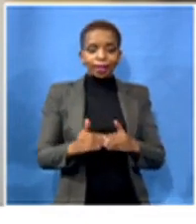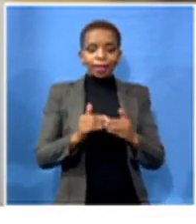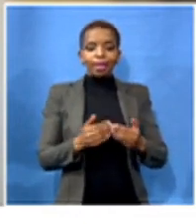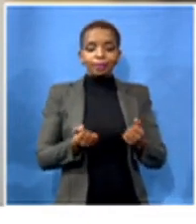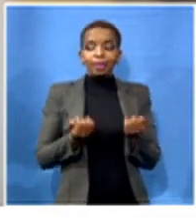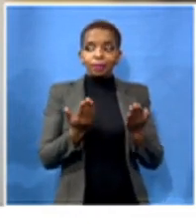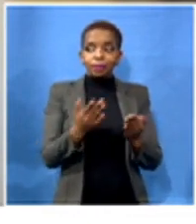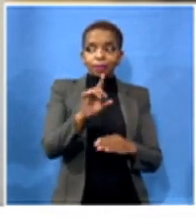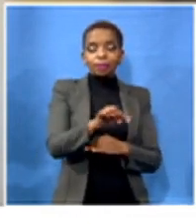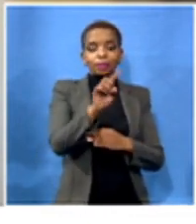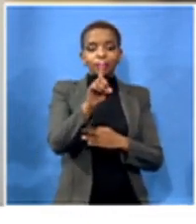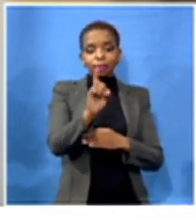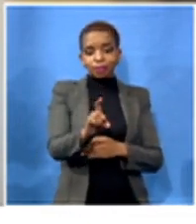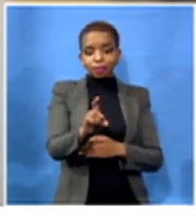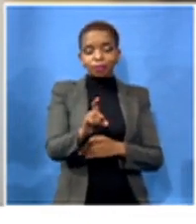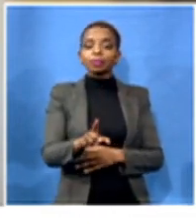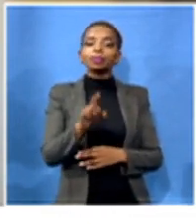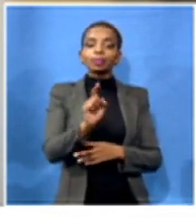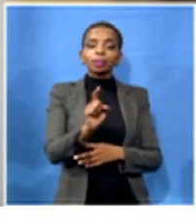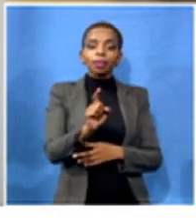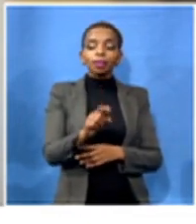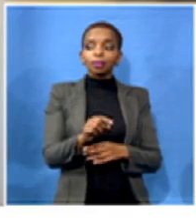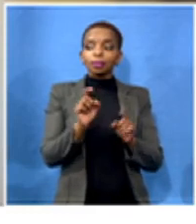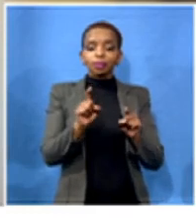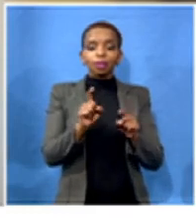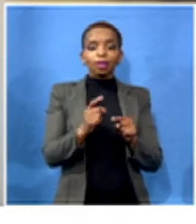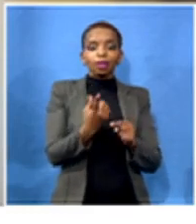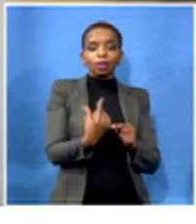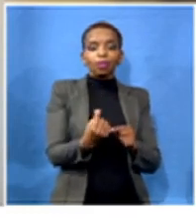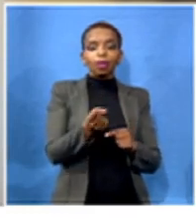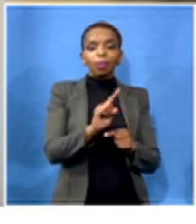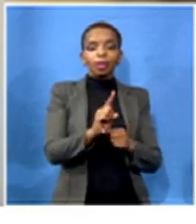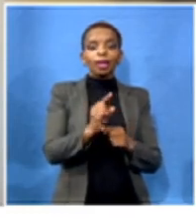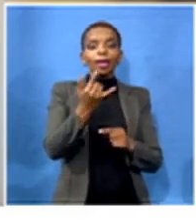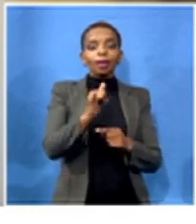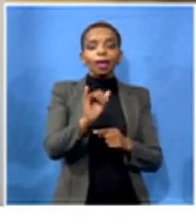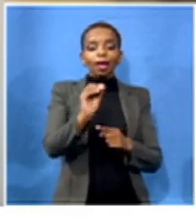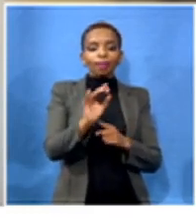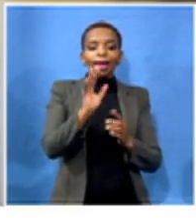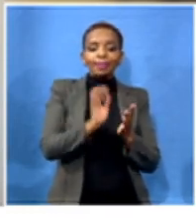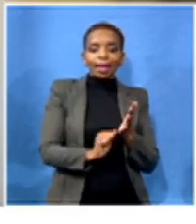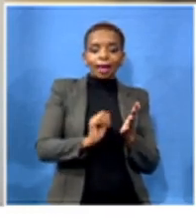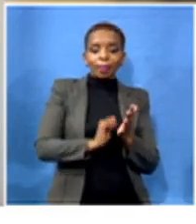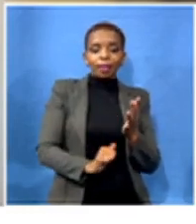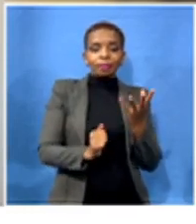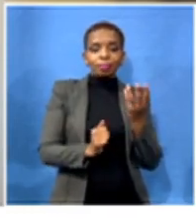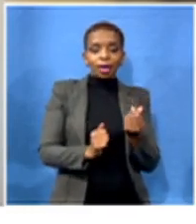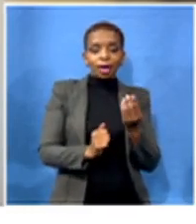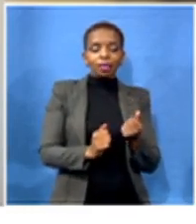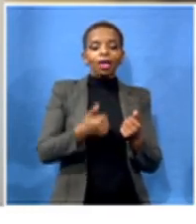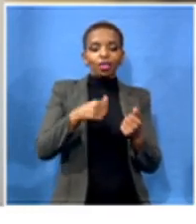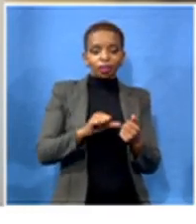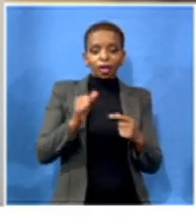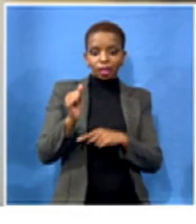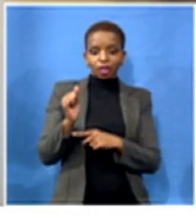contributions then eventually, if there's any surpluses, land up as reserves. So it is